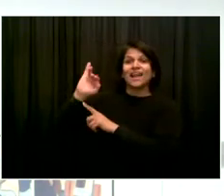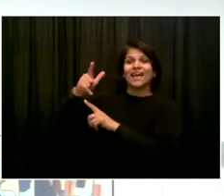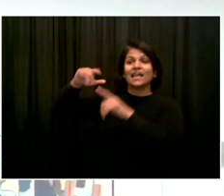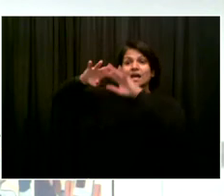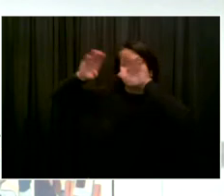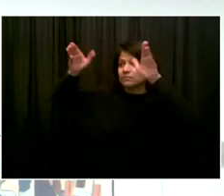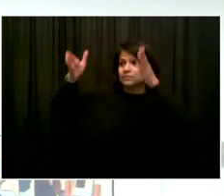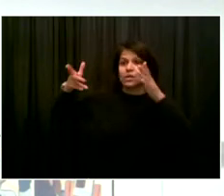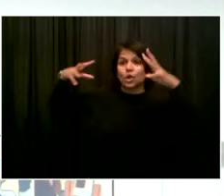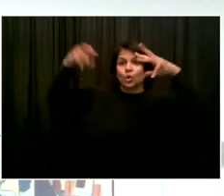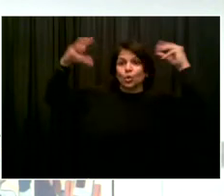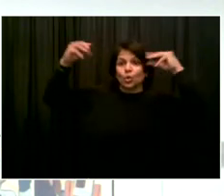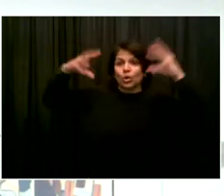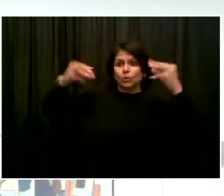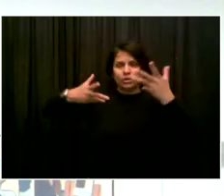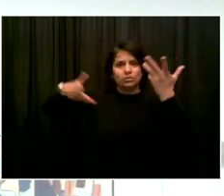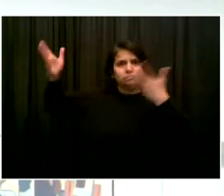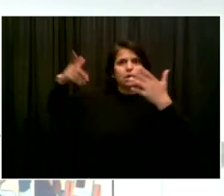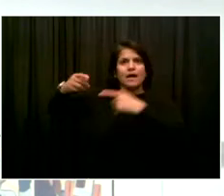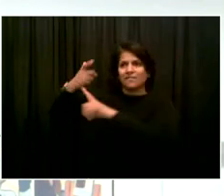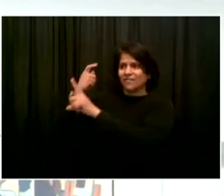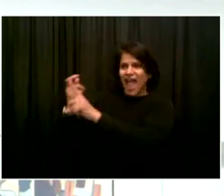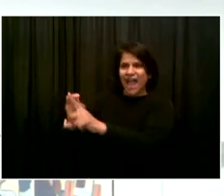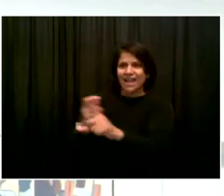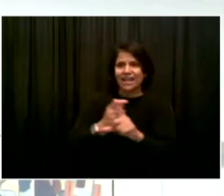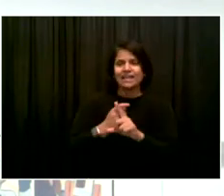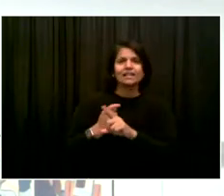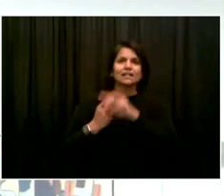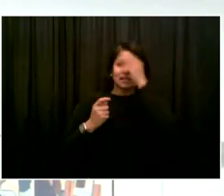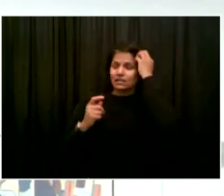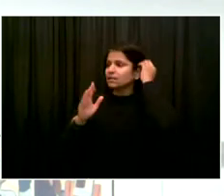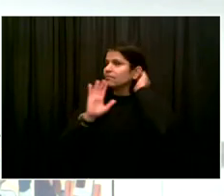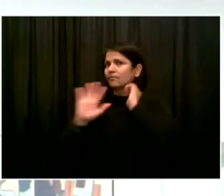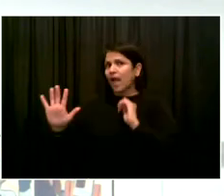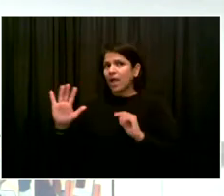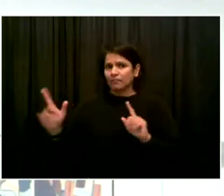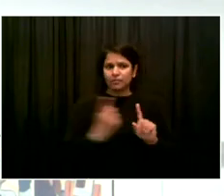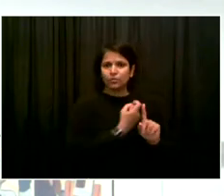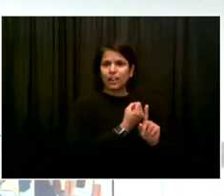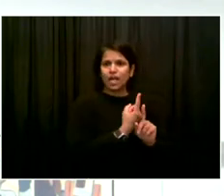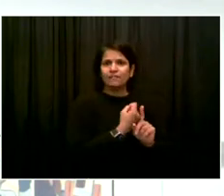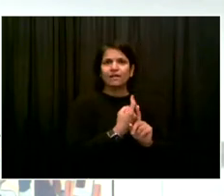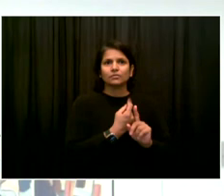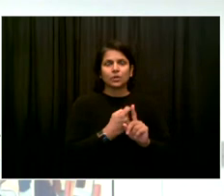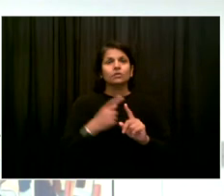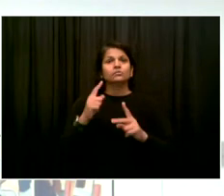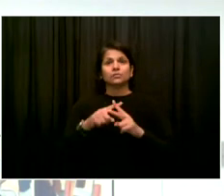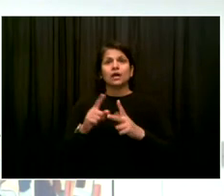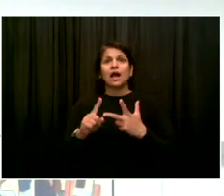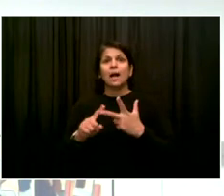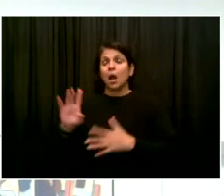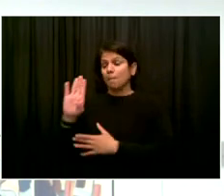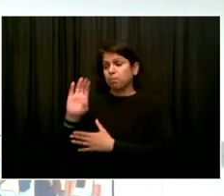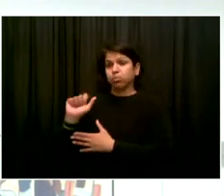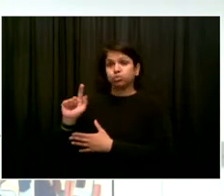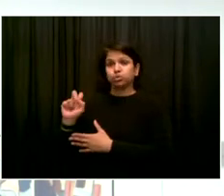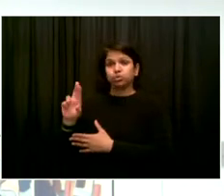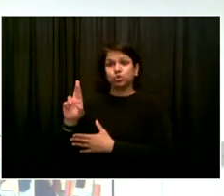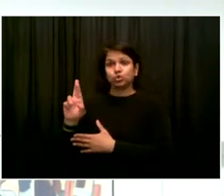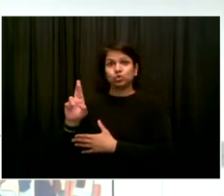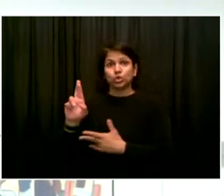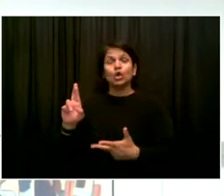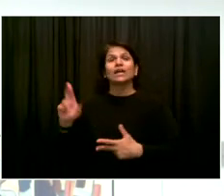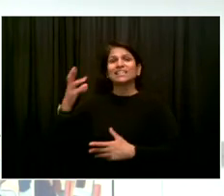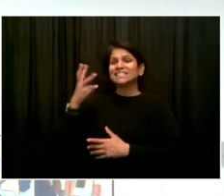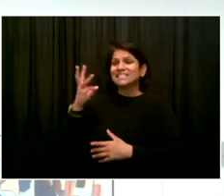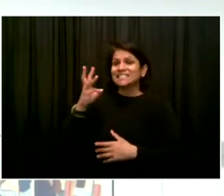to 11-year-olds, as well as boosters for anyone 16 and older. The bottom line is that schools are not